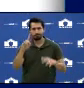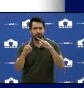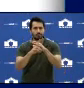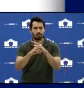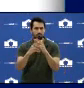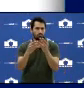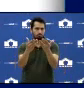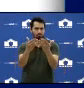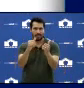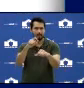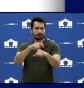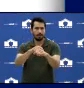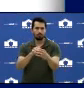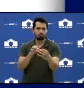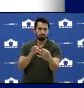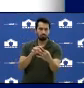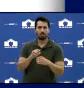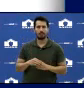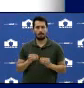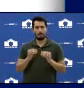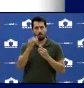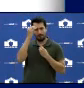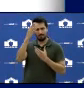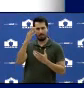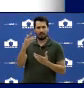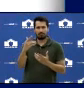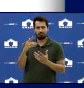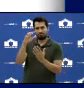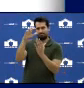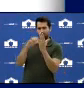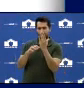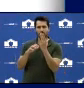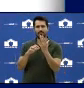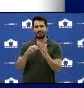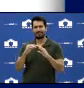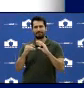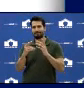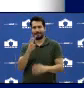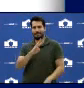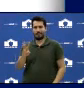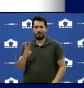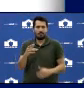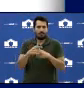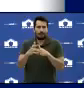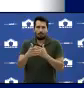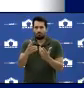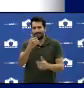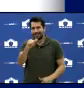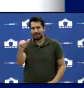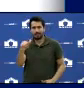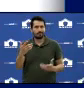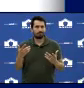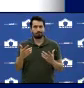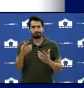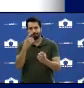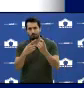There's the district's website where you can find the additional information that we discussed, and that email address as well if there are any questions. And that concludes